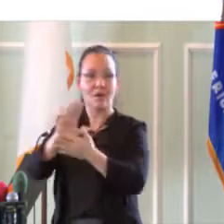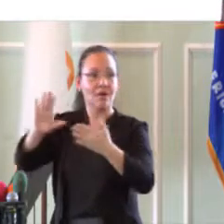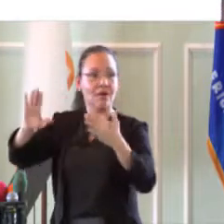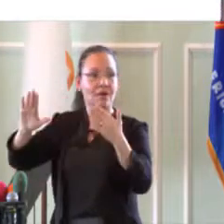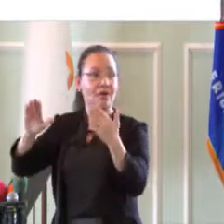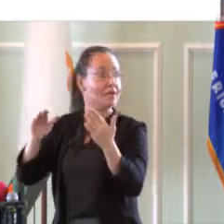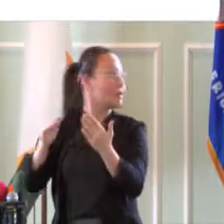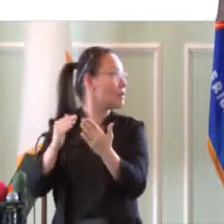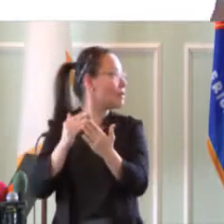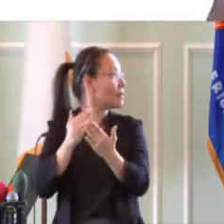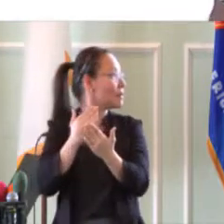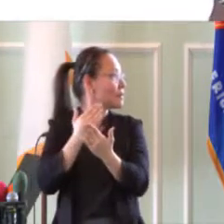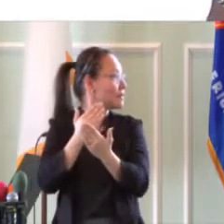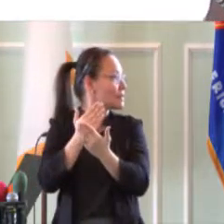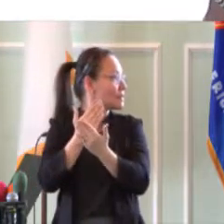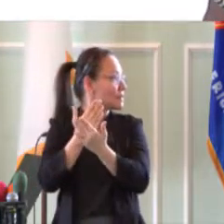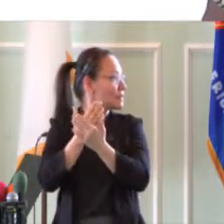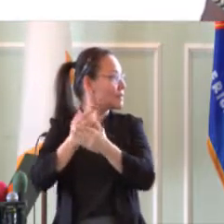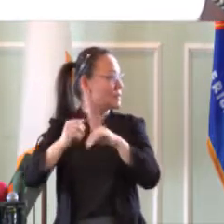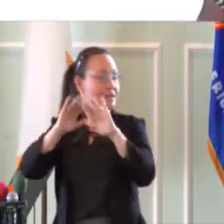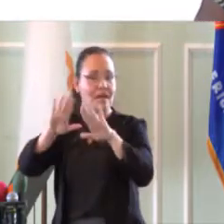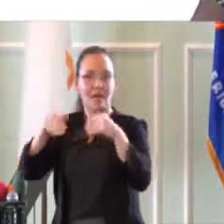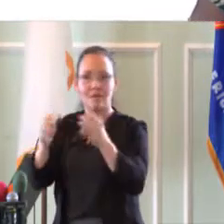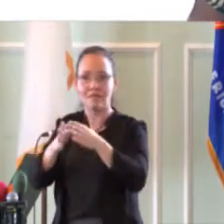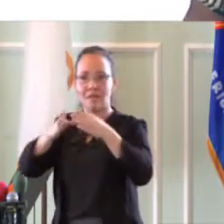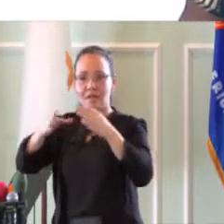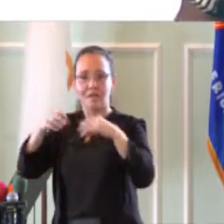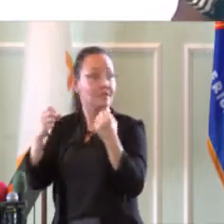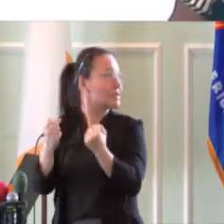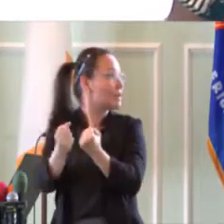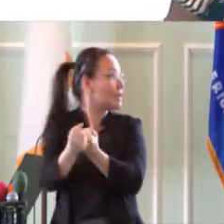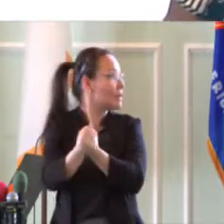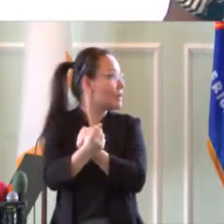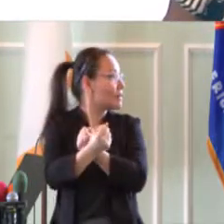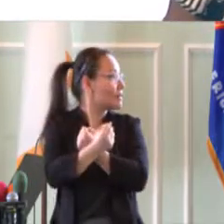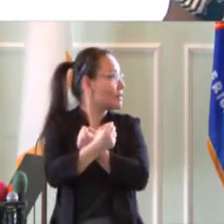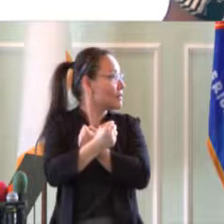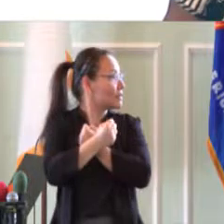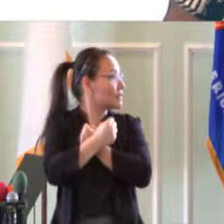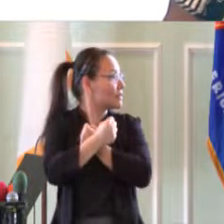just how much his love would